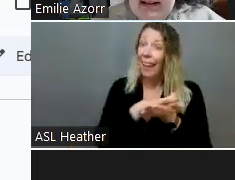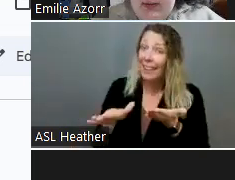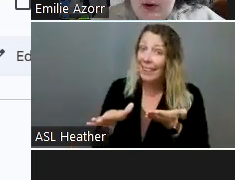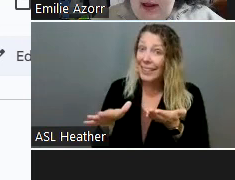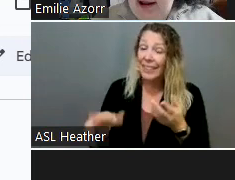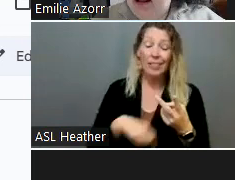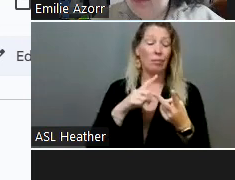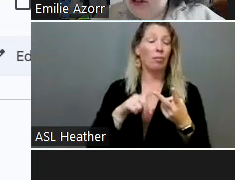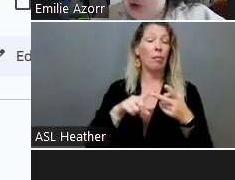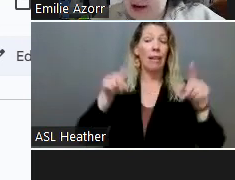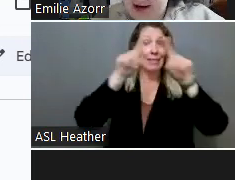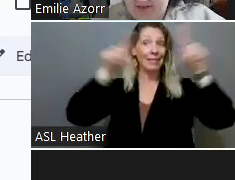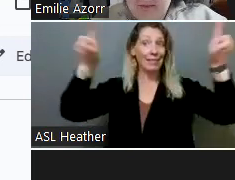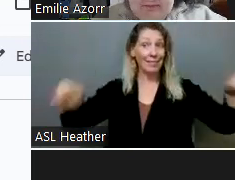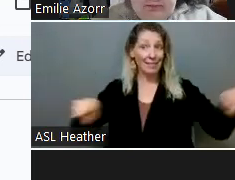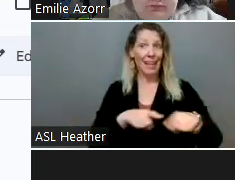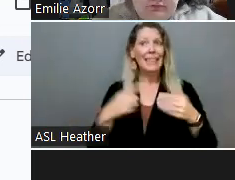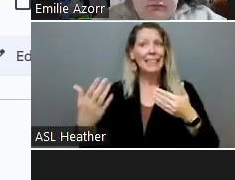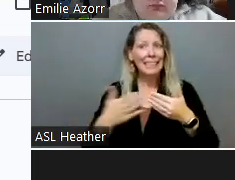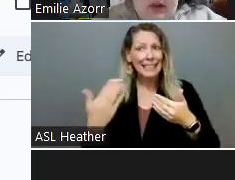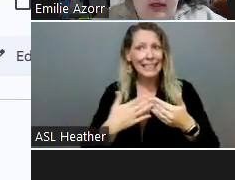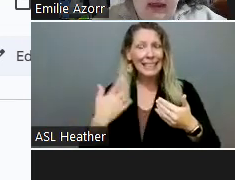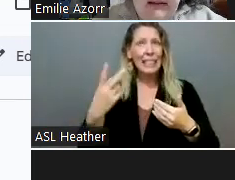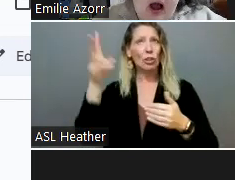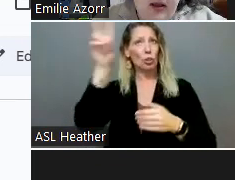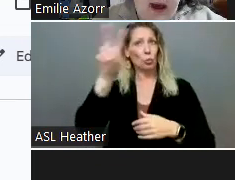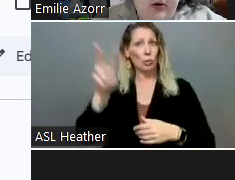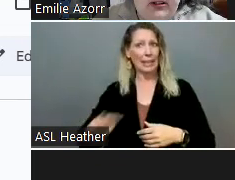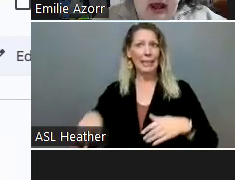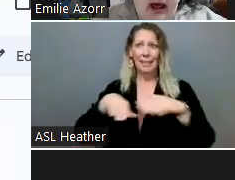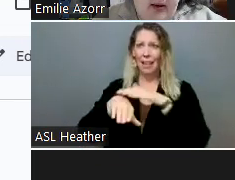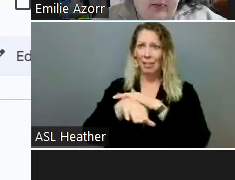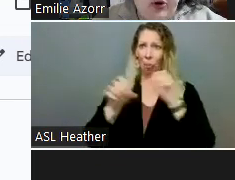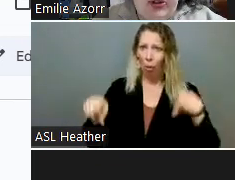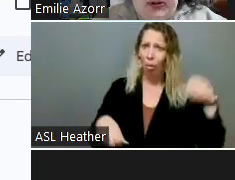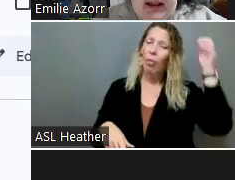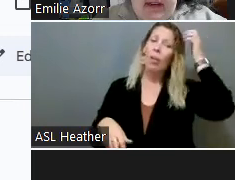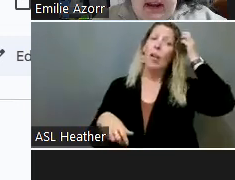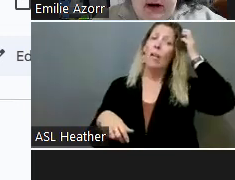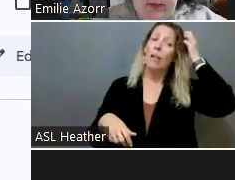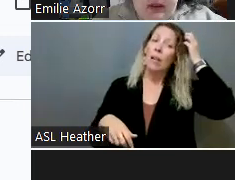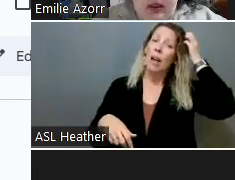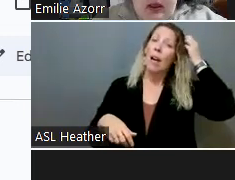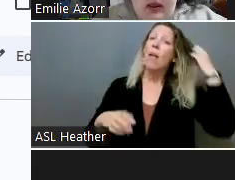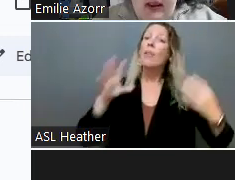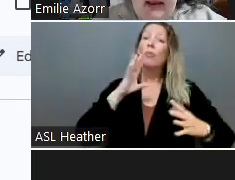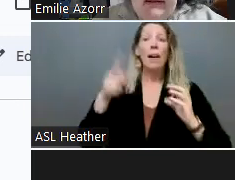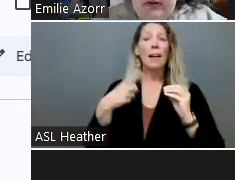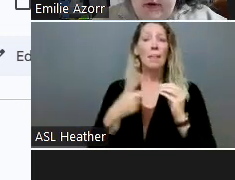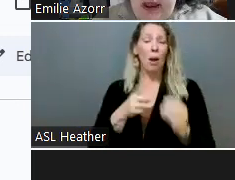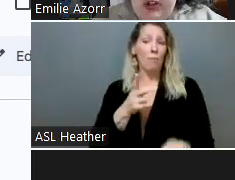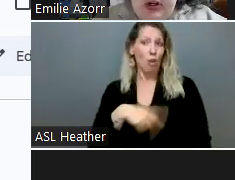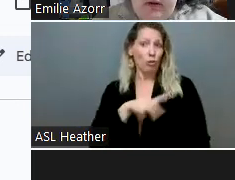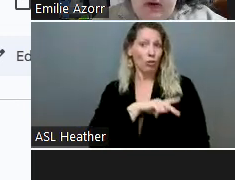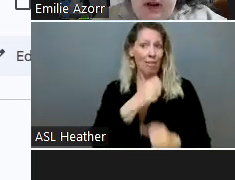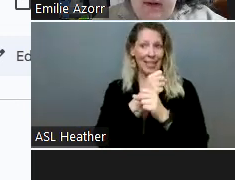signs accessible and easy to read? They talk about personal safety here. Is